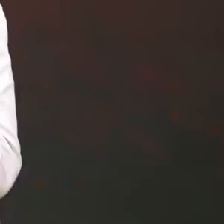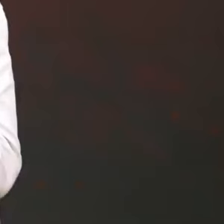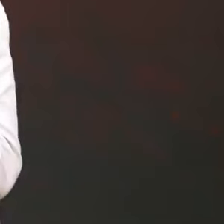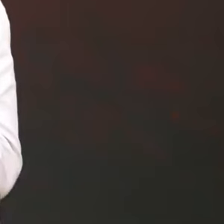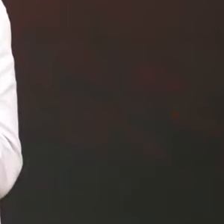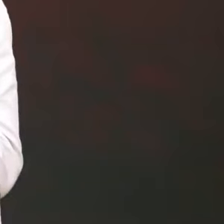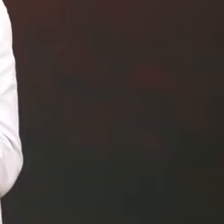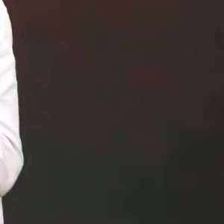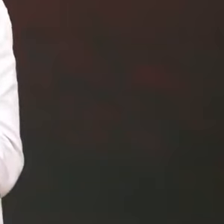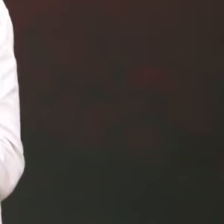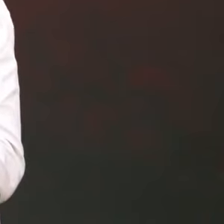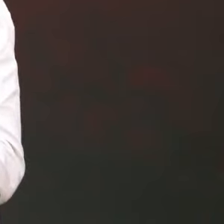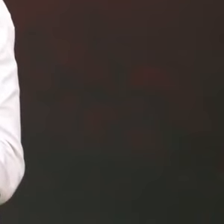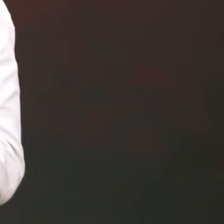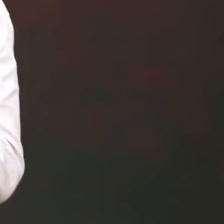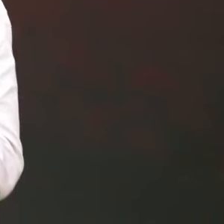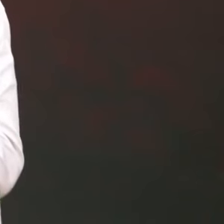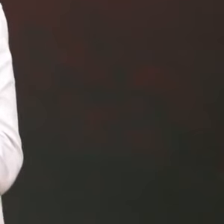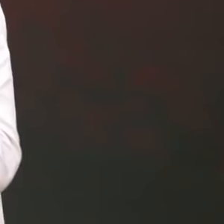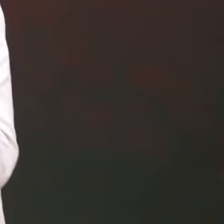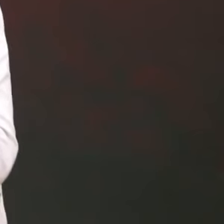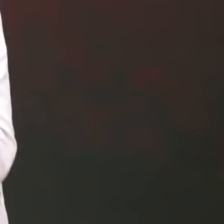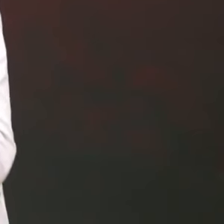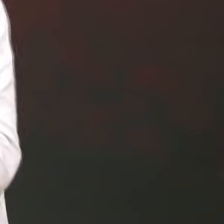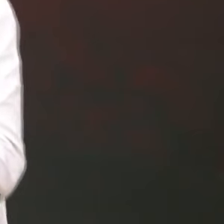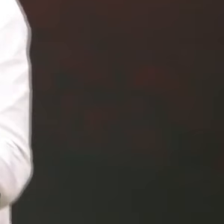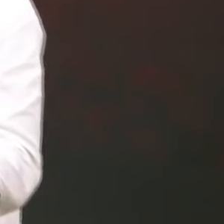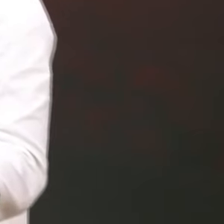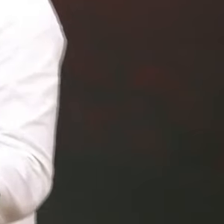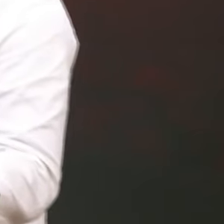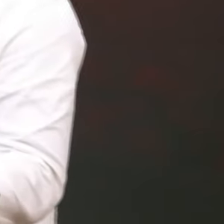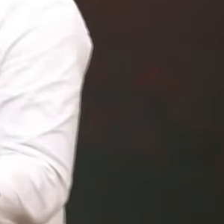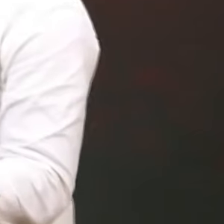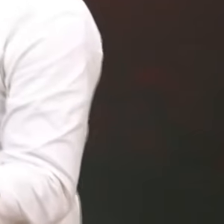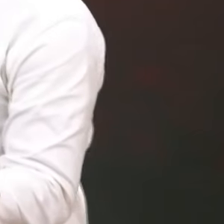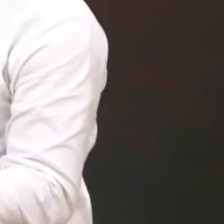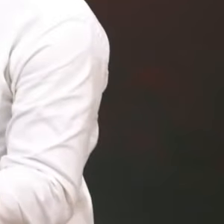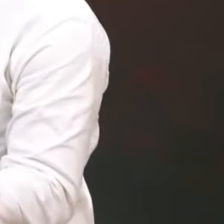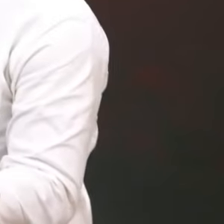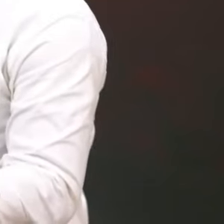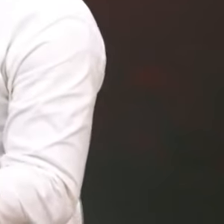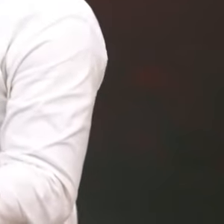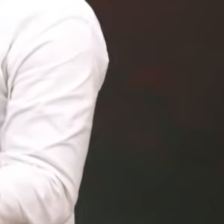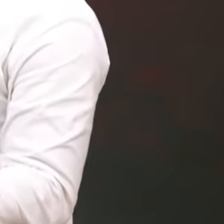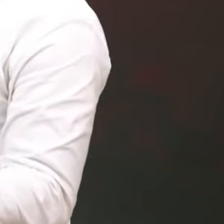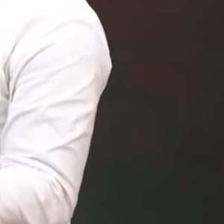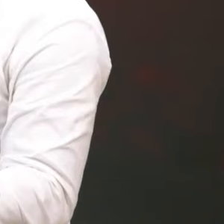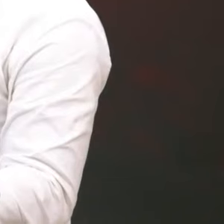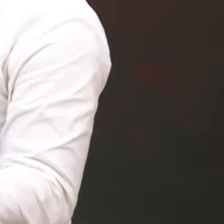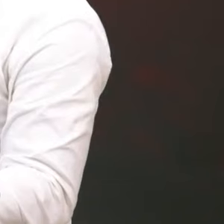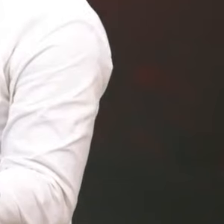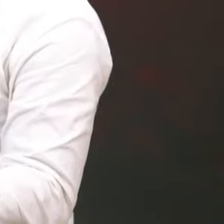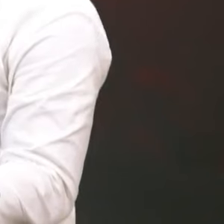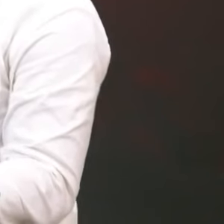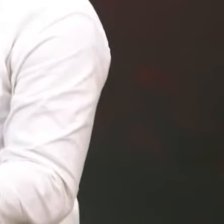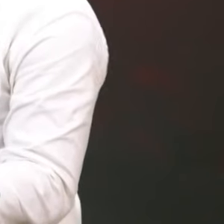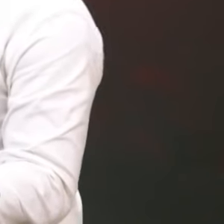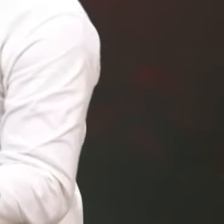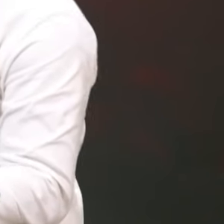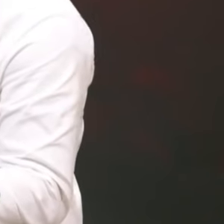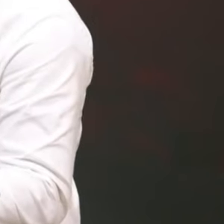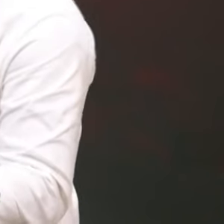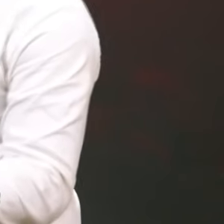All the way to Calvary he went for me. He went for me.